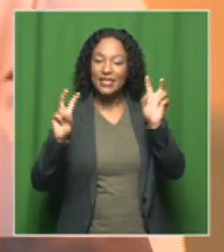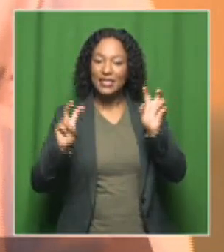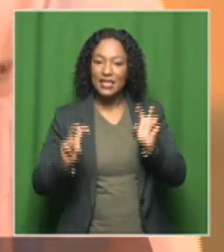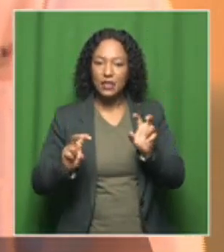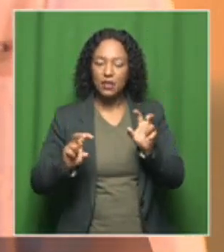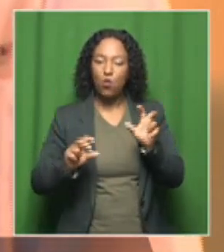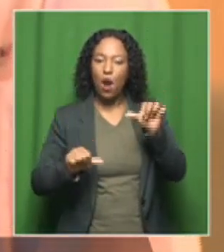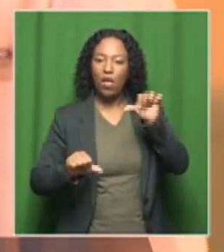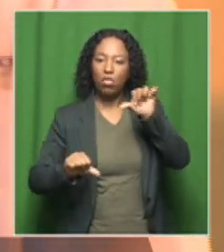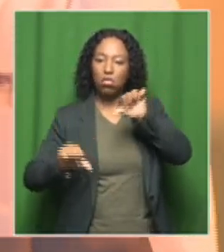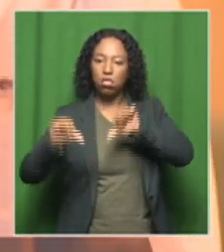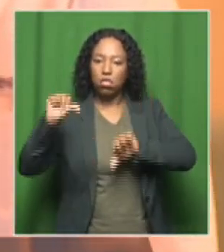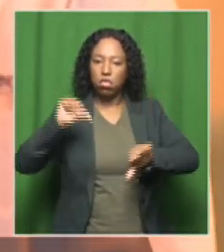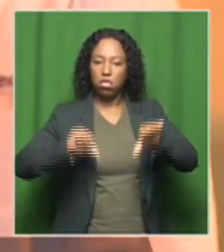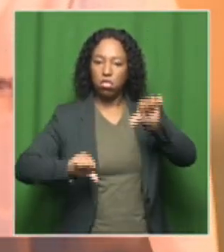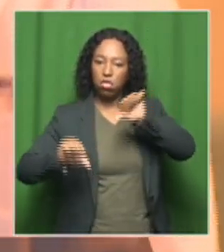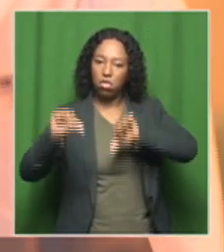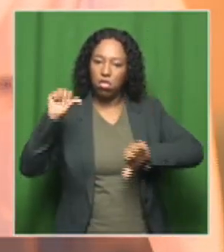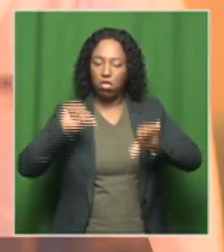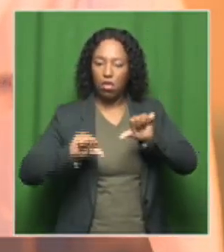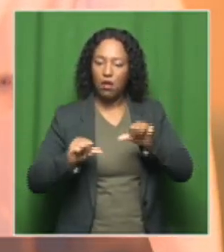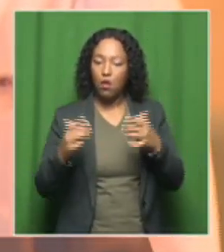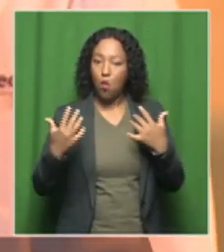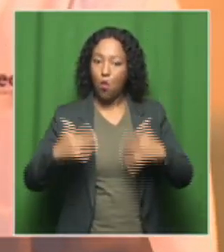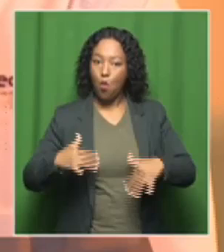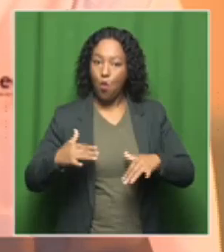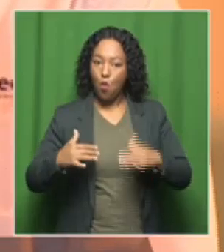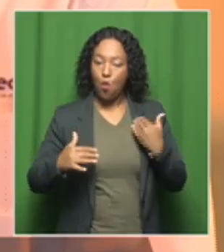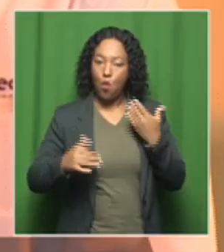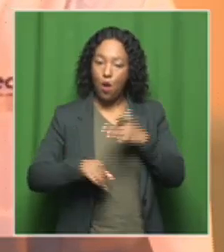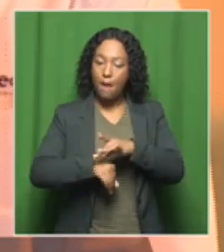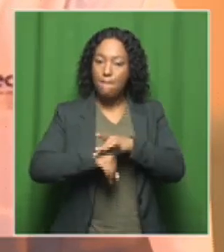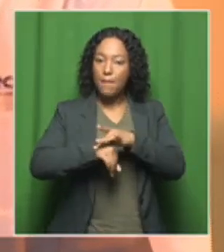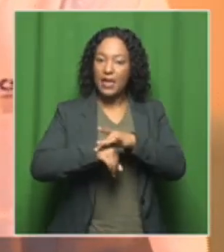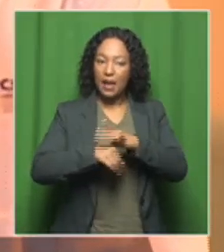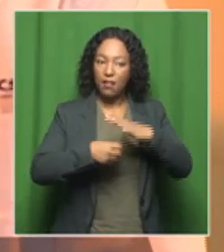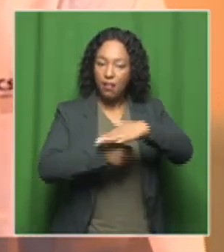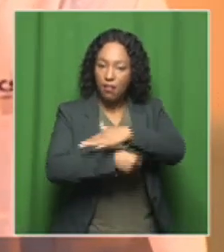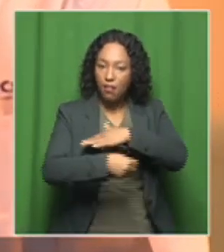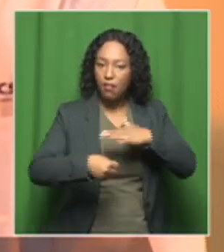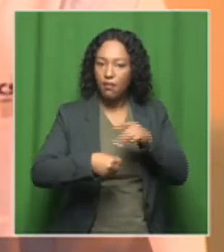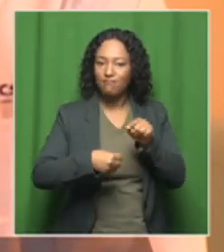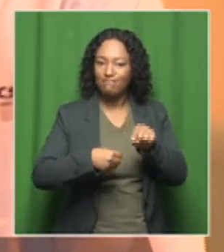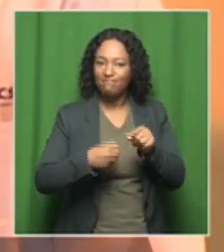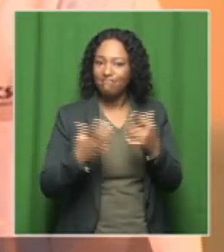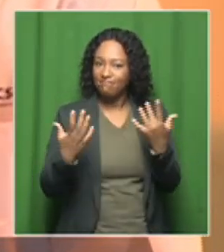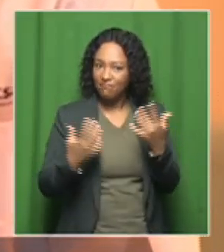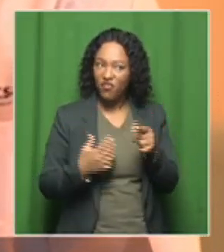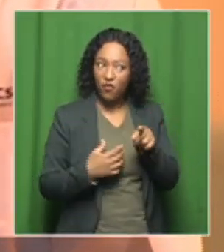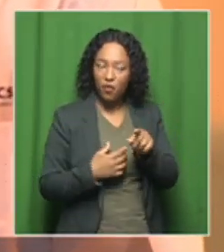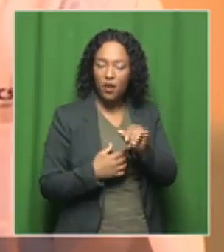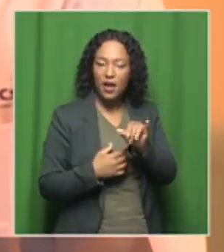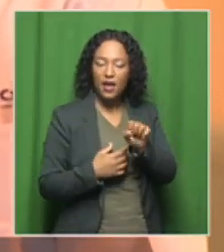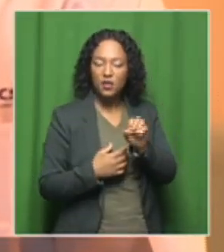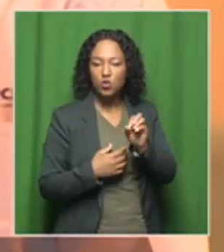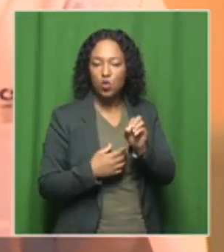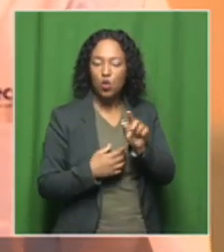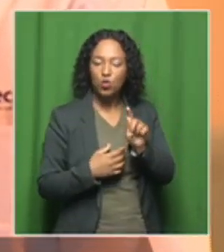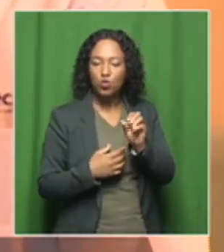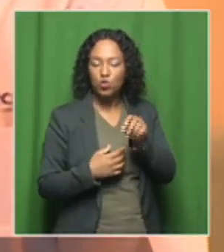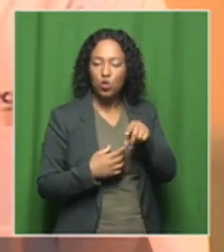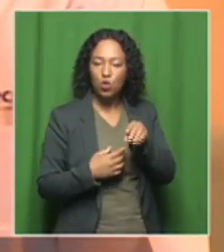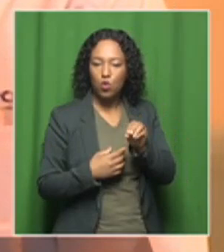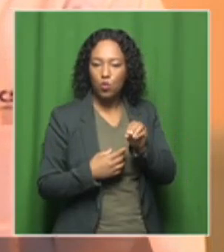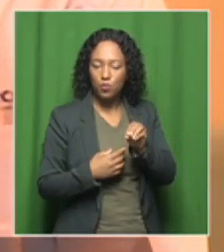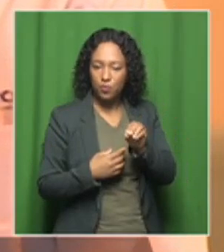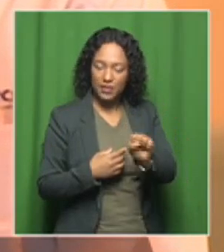well that we play a role profitably within the medical space where these isotopes are concerned. Of course, clearly, that is a